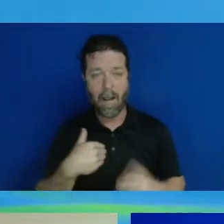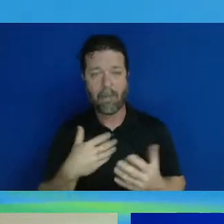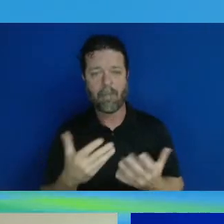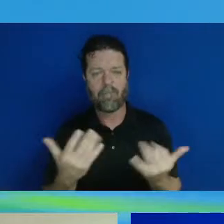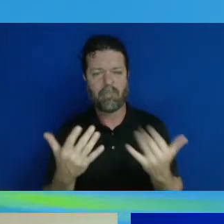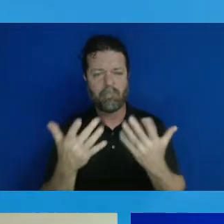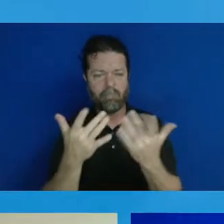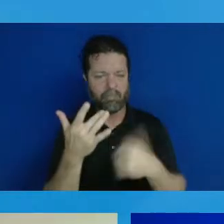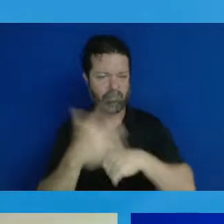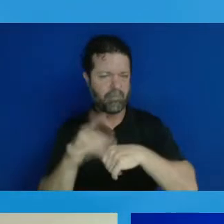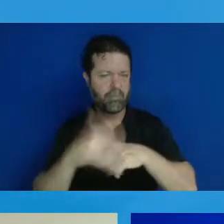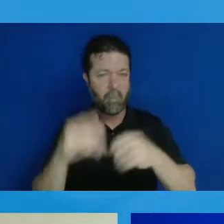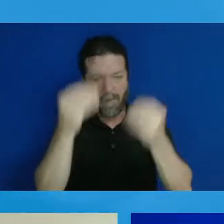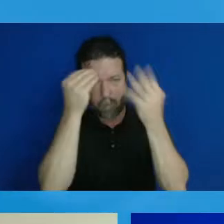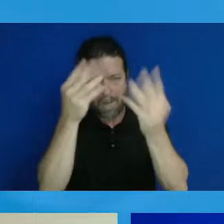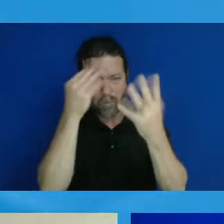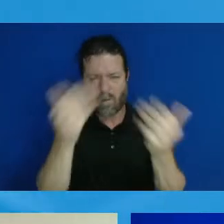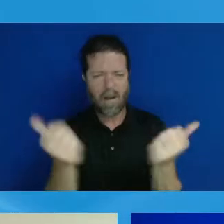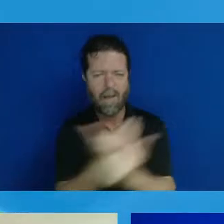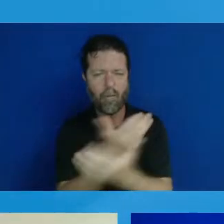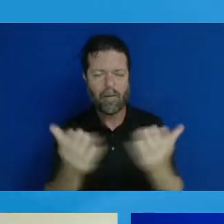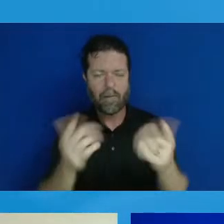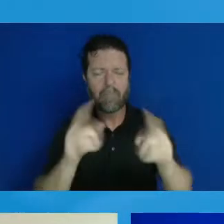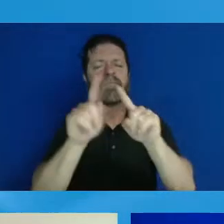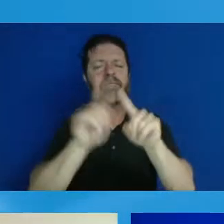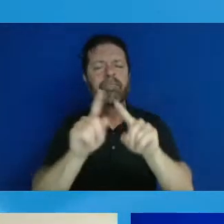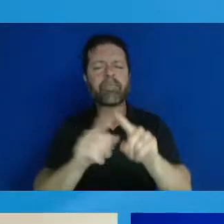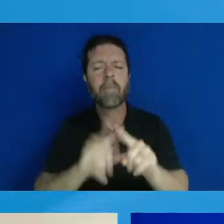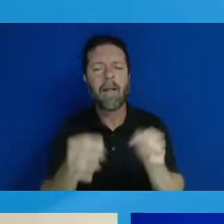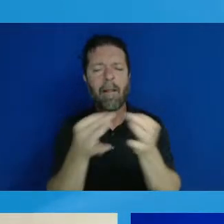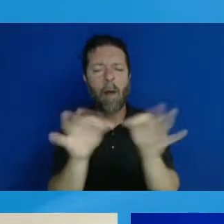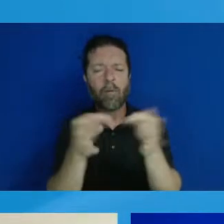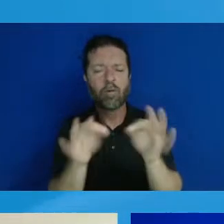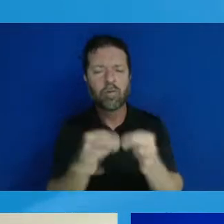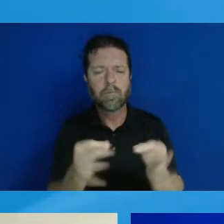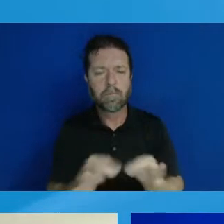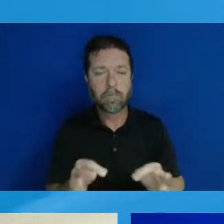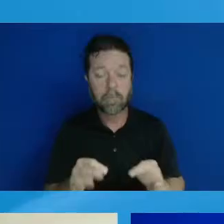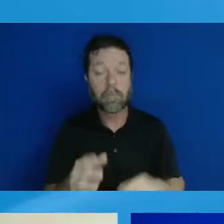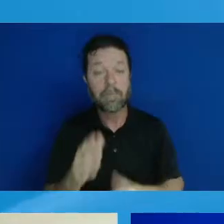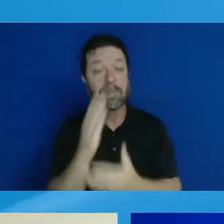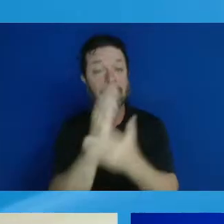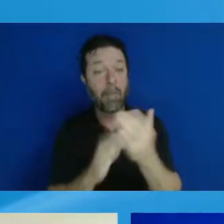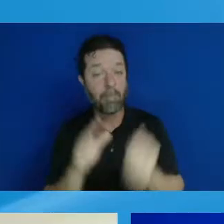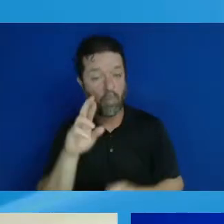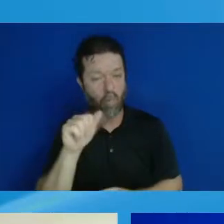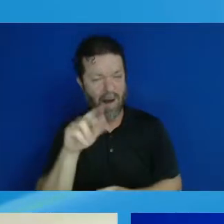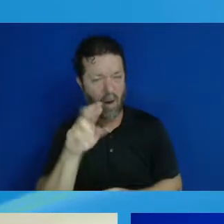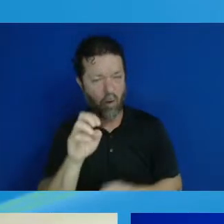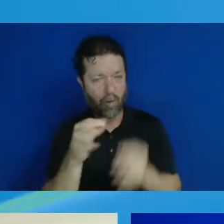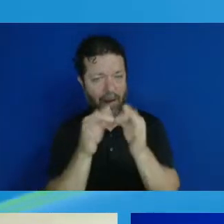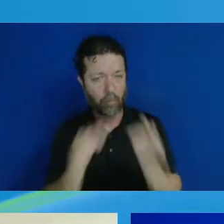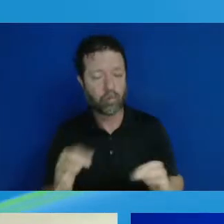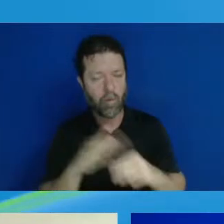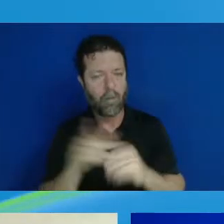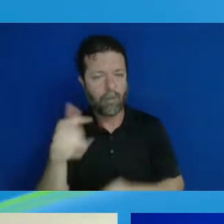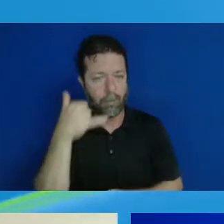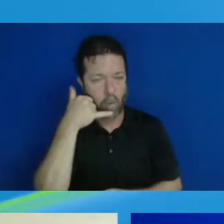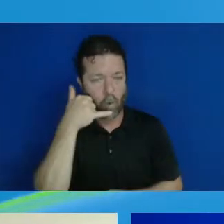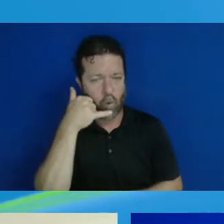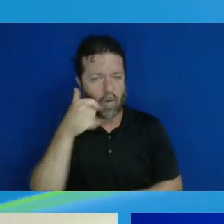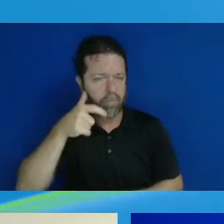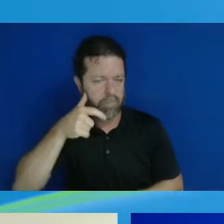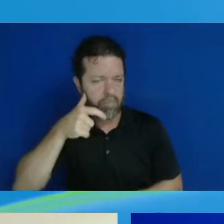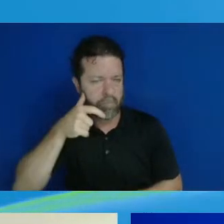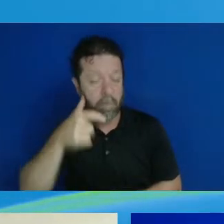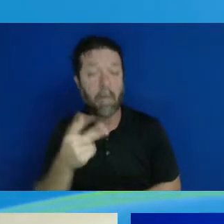all languages. A lot of the more rare languages are over the phone, and then we have our VRI. Right now, we